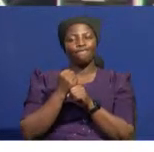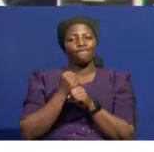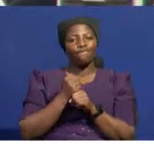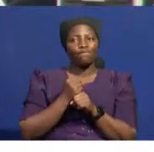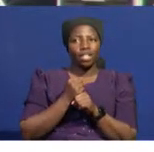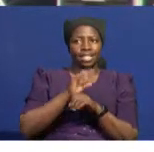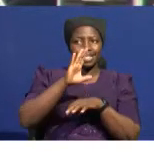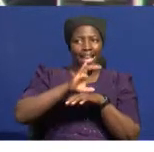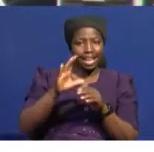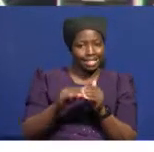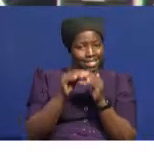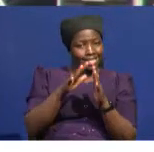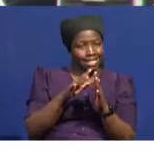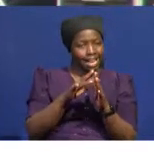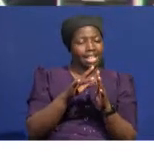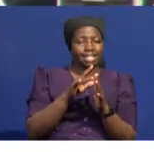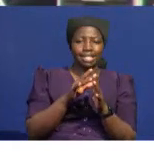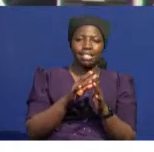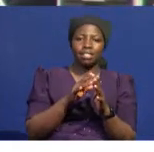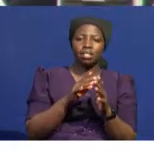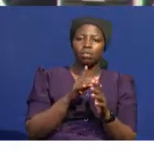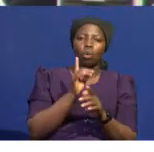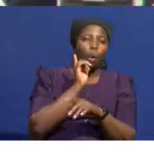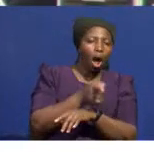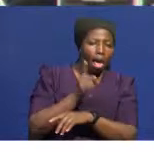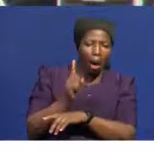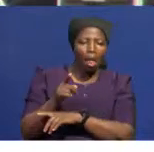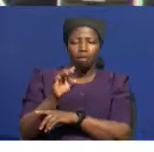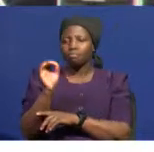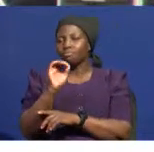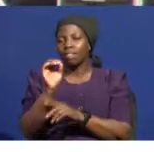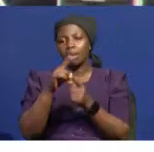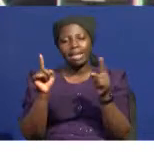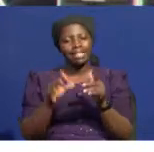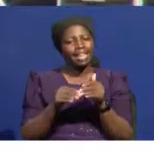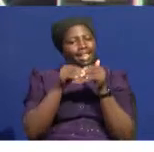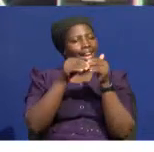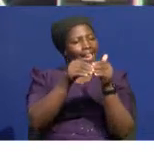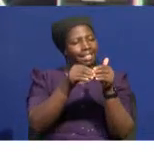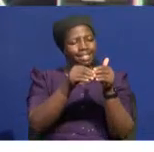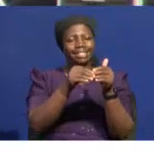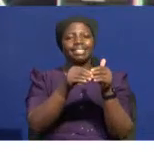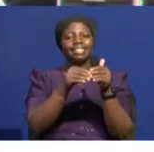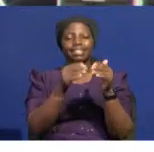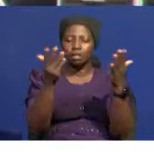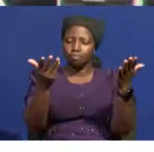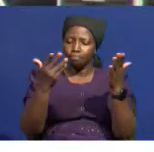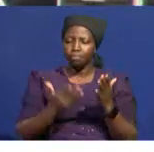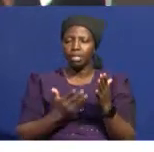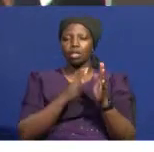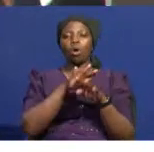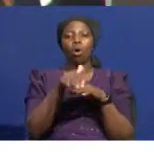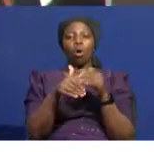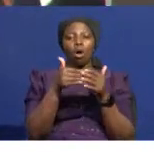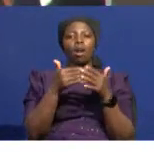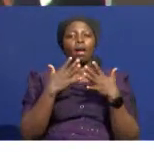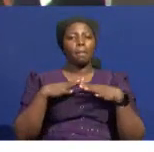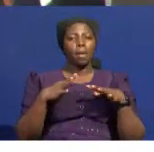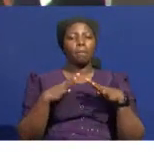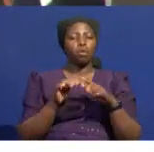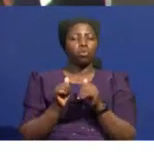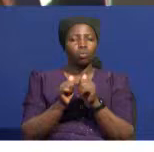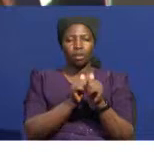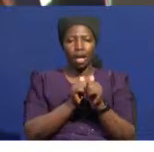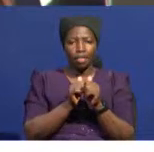is not to direct, but to guide and lead and bring everybody along with you. The legislation we